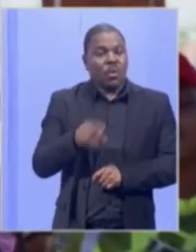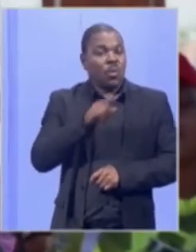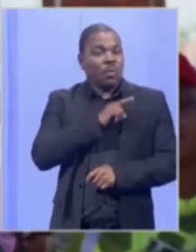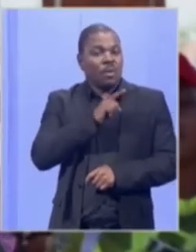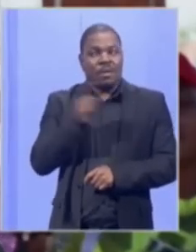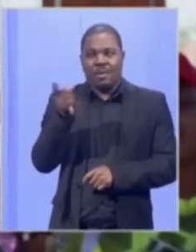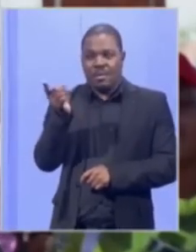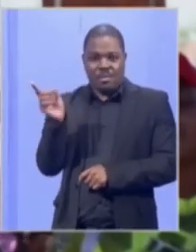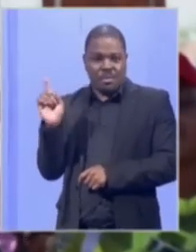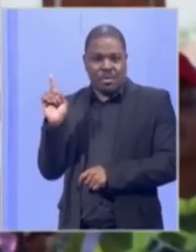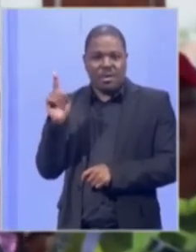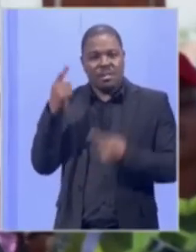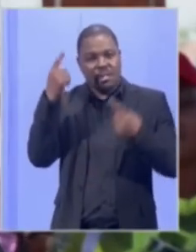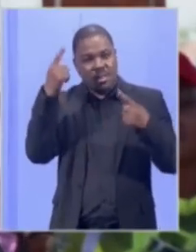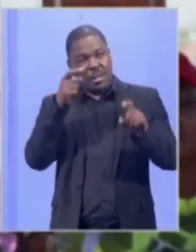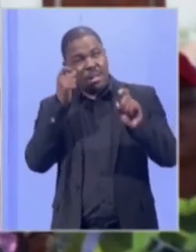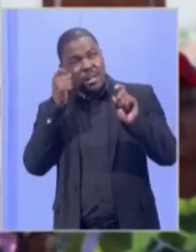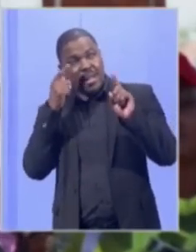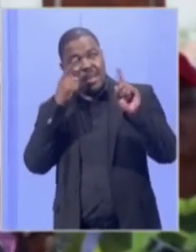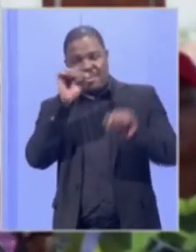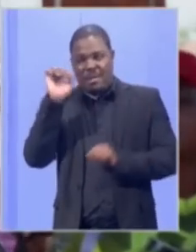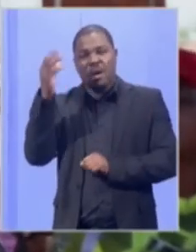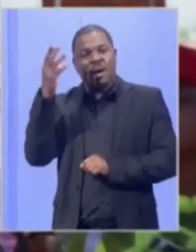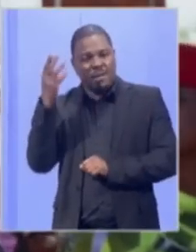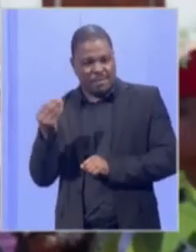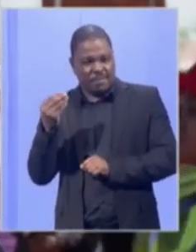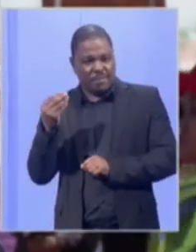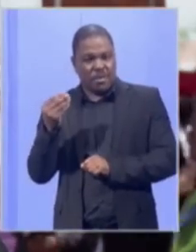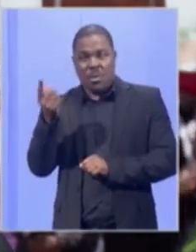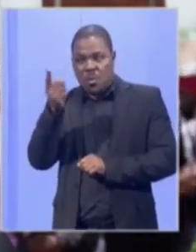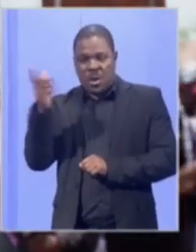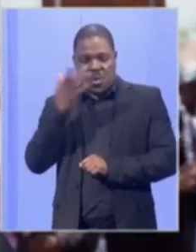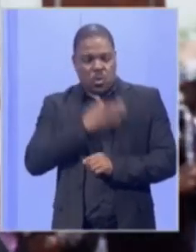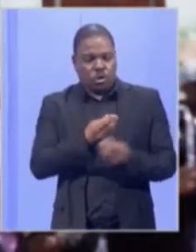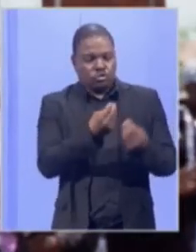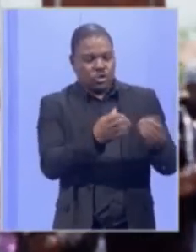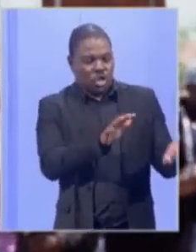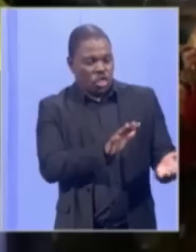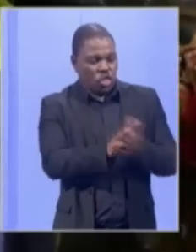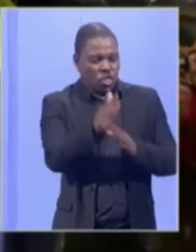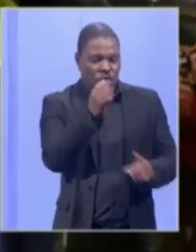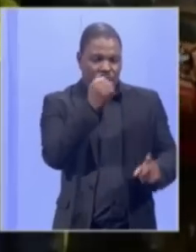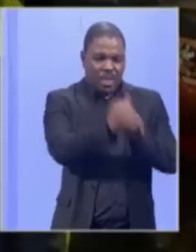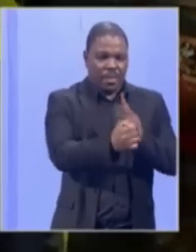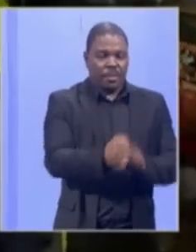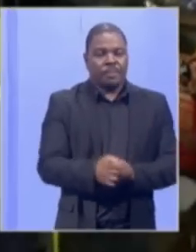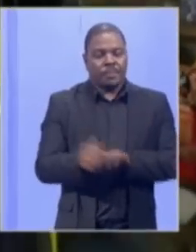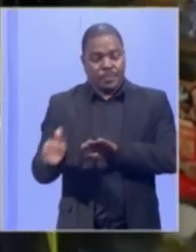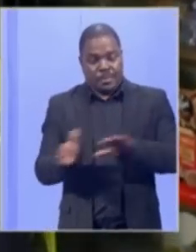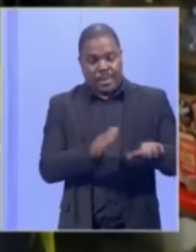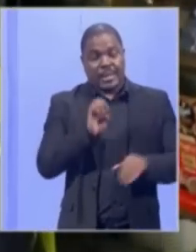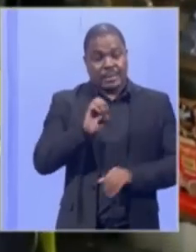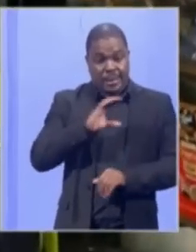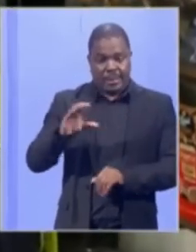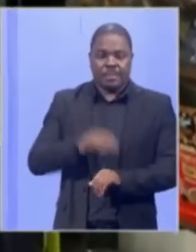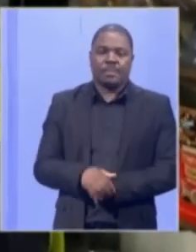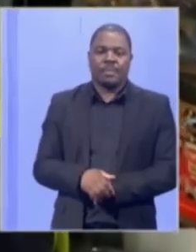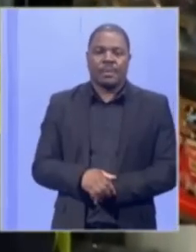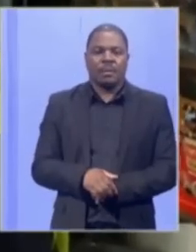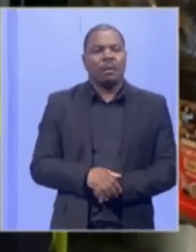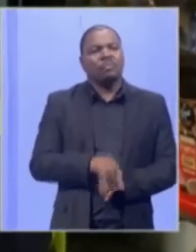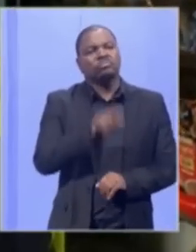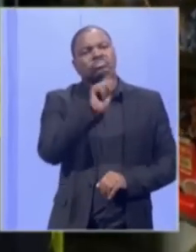ka mission o bone ba tseneng ka one ba re bolaela bana mo motsing. Ha re leba ka Eastern Cape setlhopha sa makala